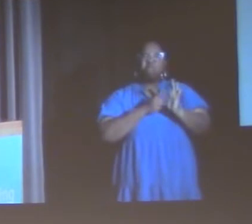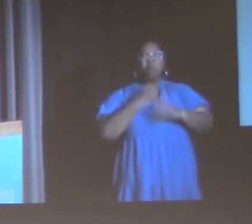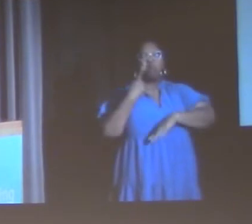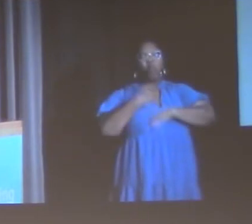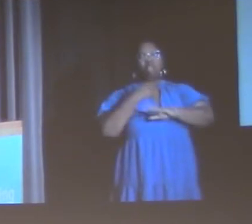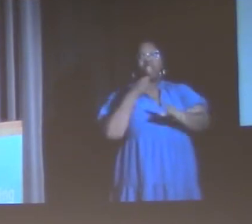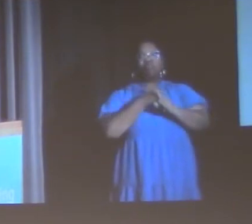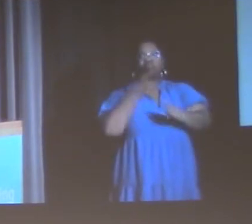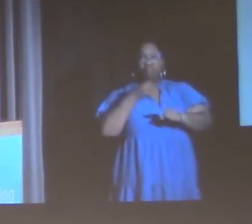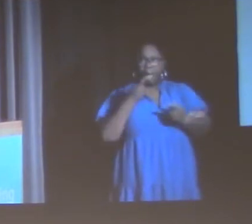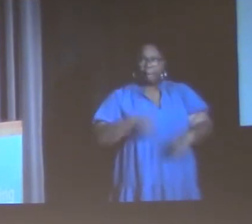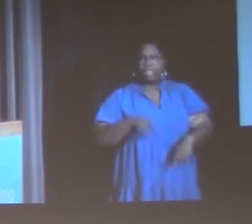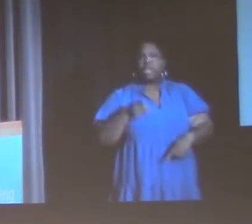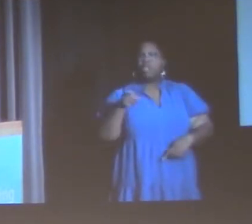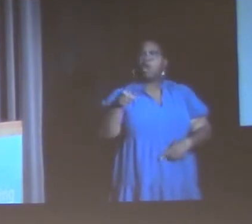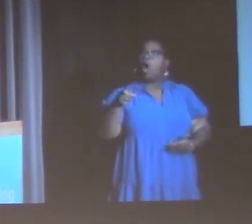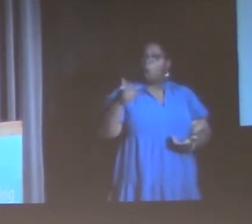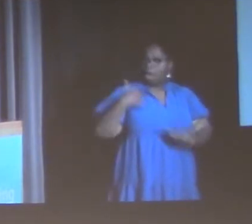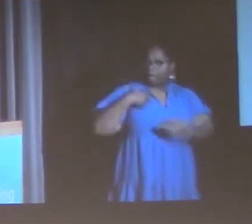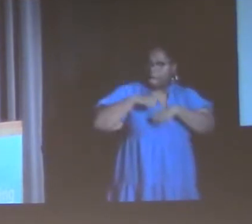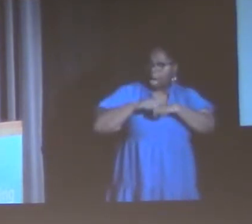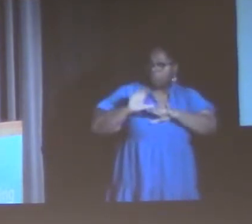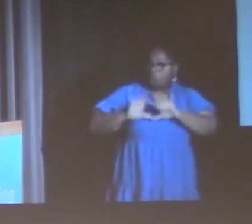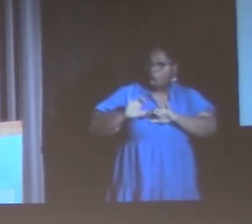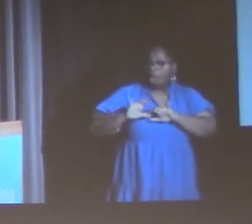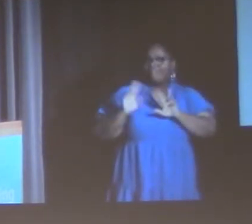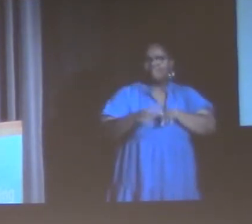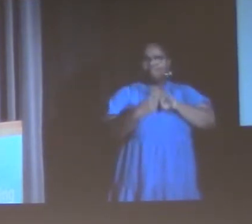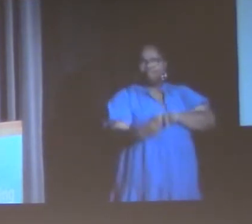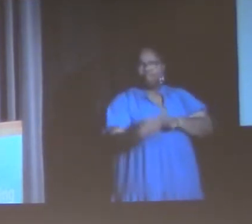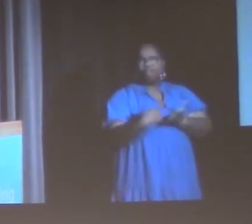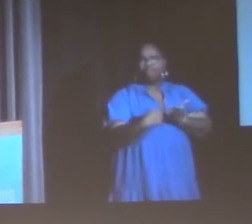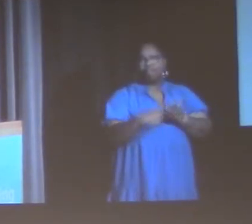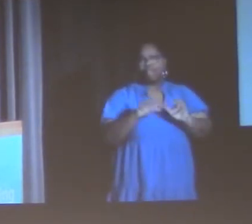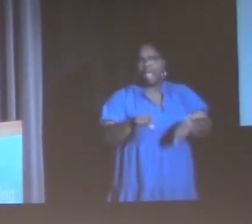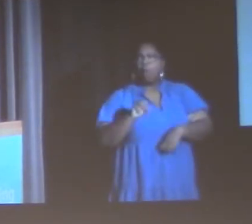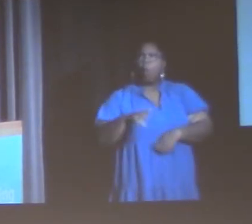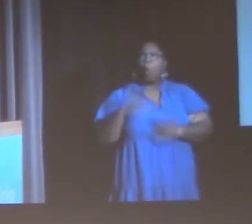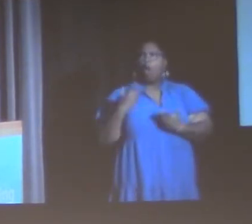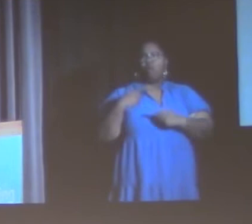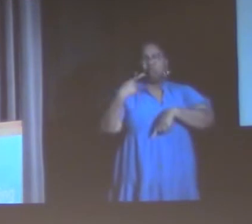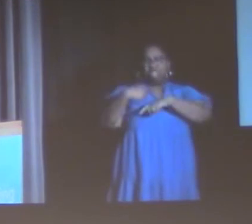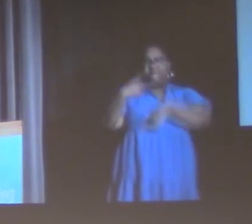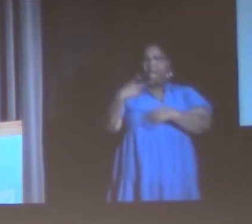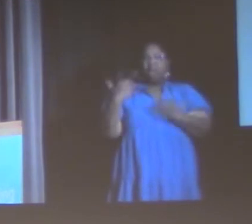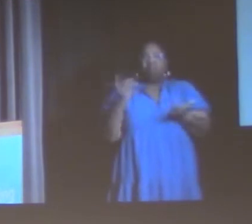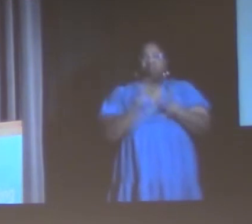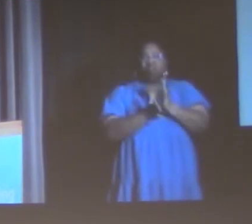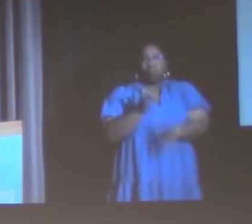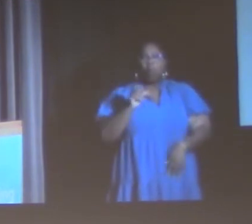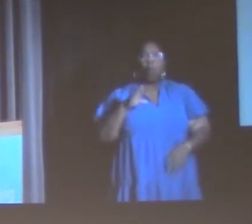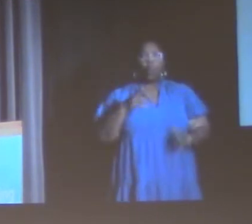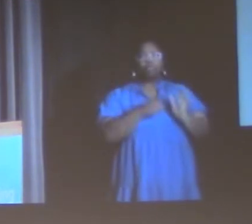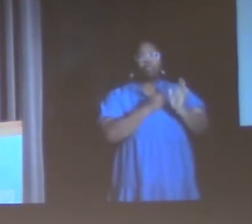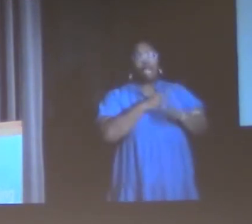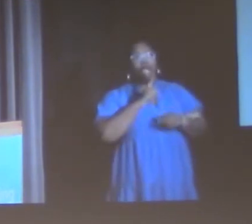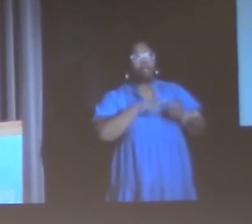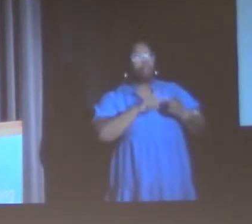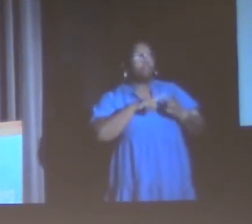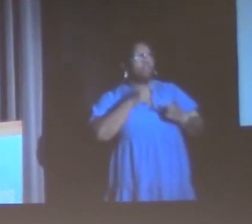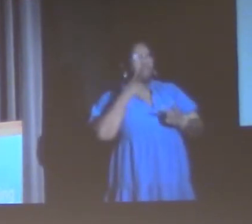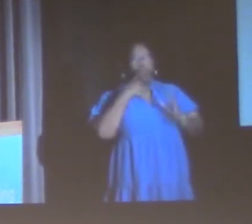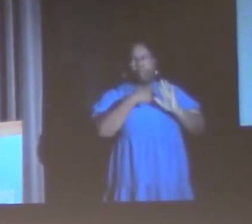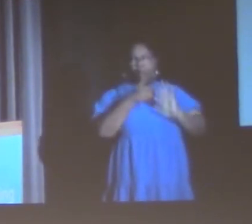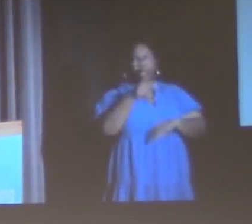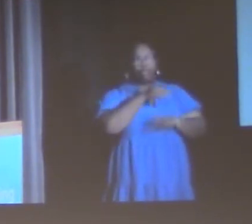occasion that they had time to talk with someone or talk about their ideology. Or sometimes in the case of another person, it was like a week